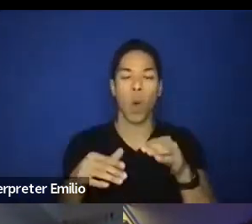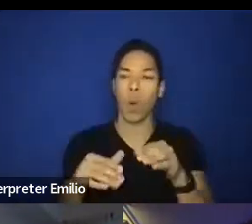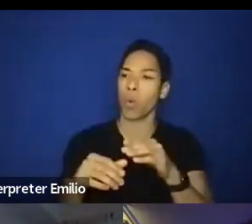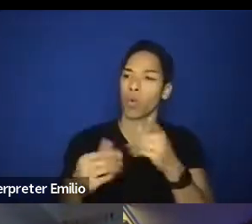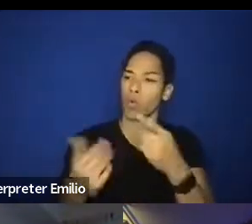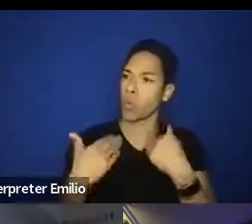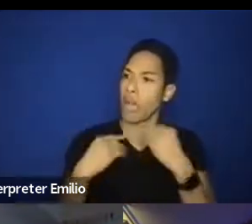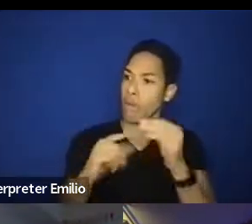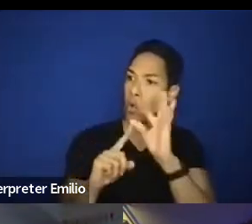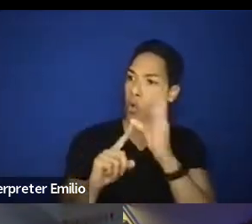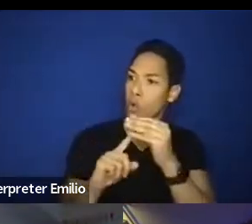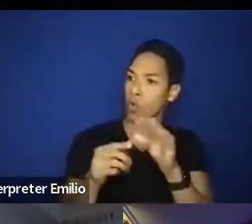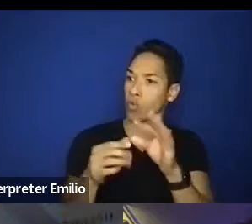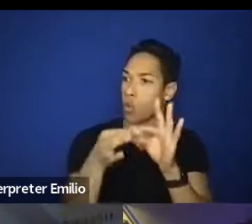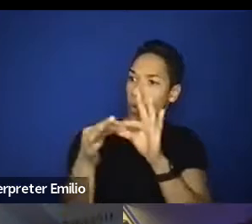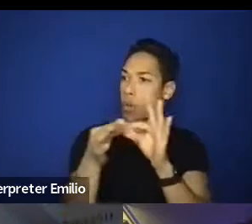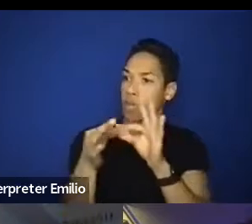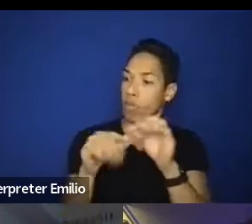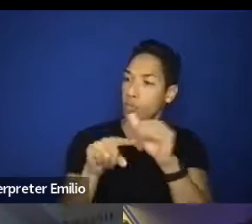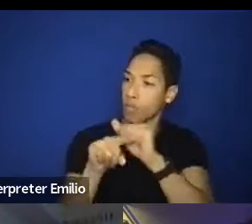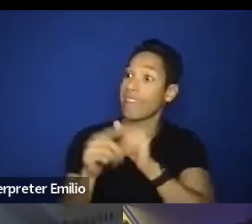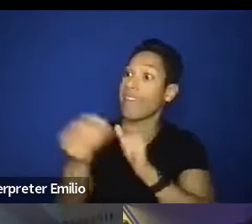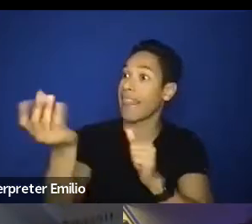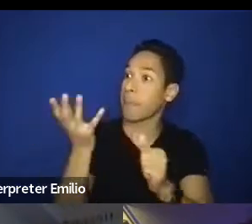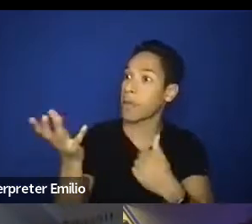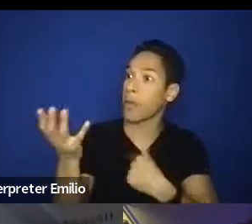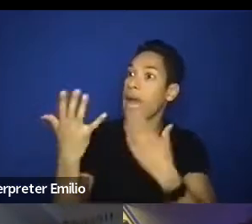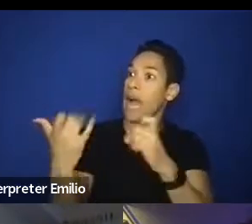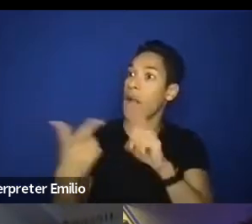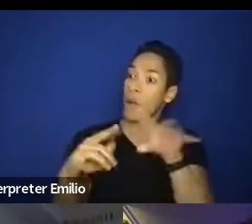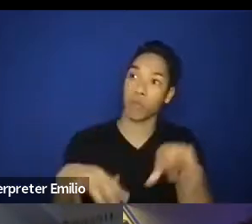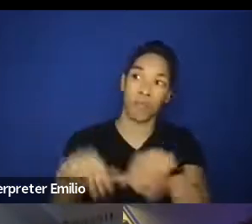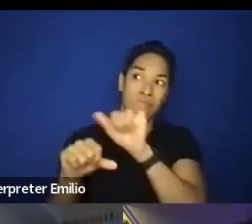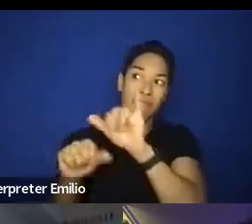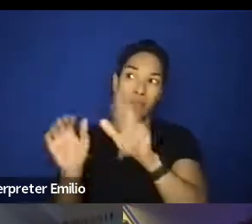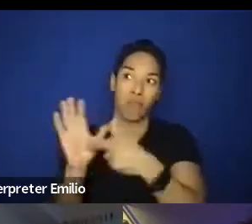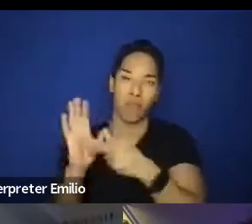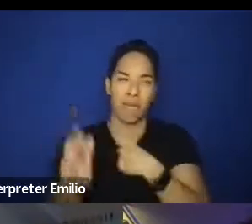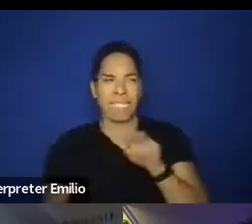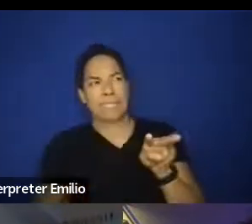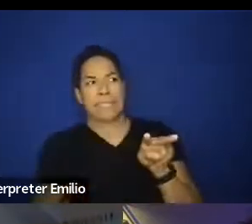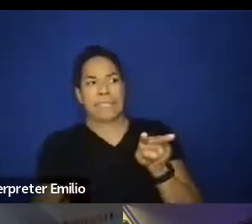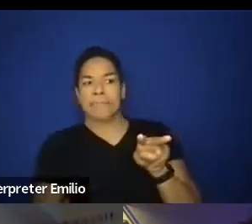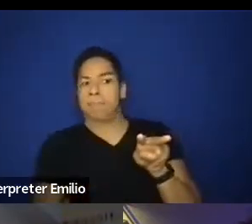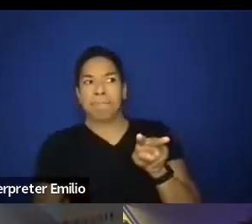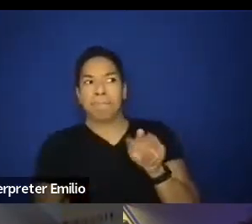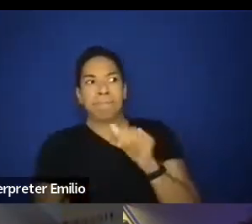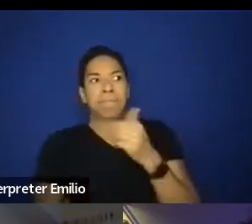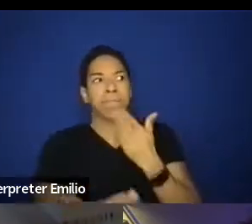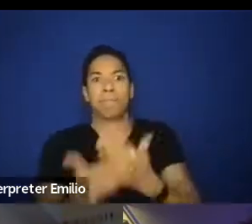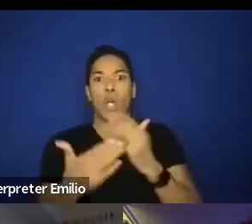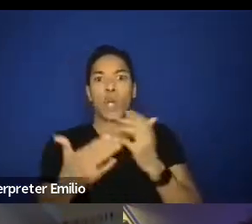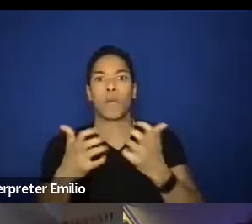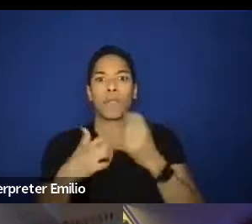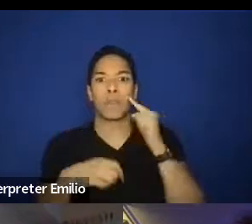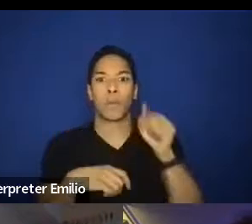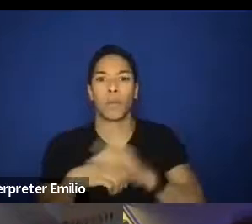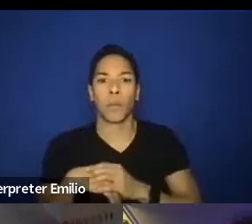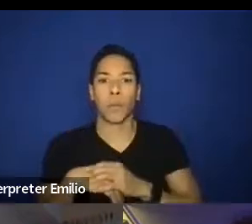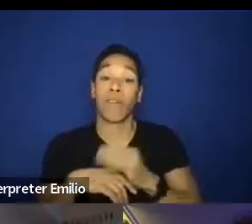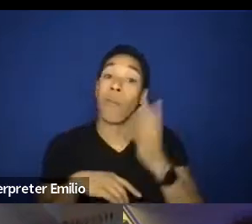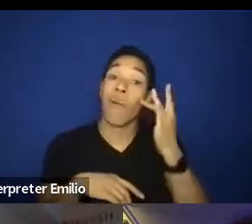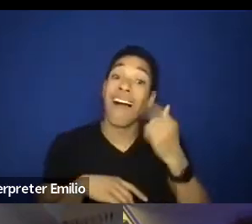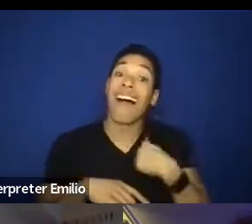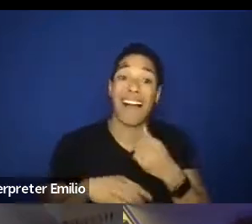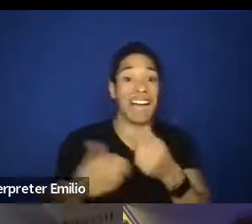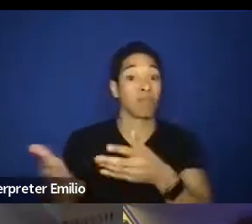tell me, I really want to be a cultural coordinator. And I'm looking at them like, you probably shouldn't be, because I had to ask someone, I was having a conversation with an